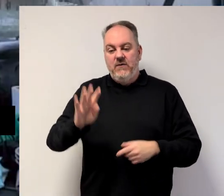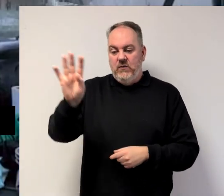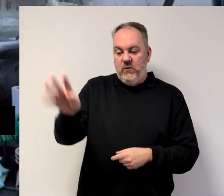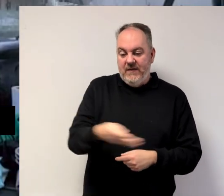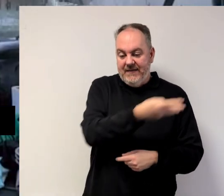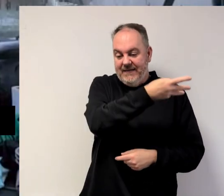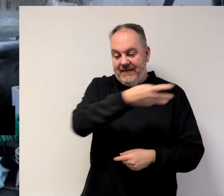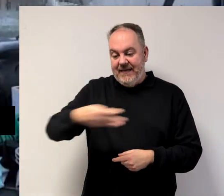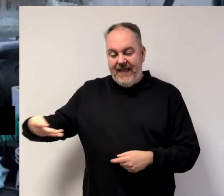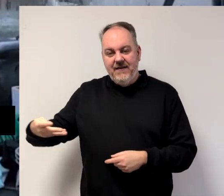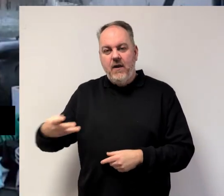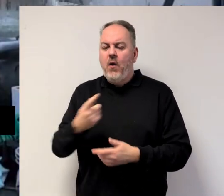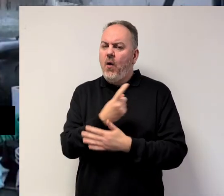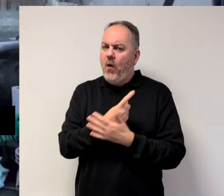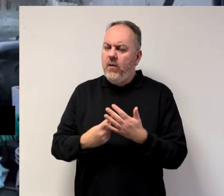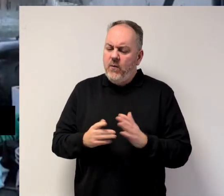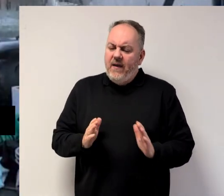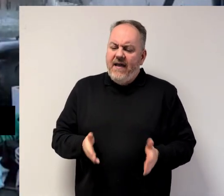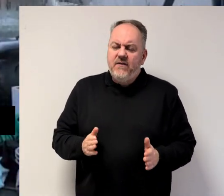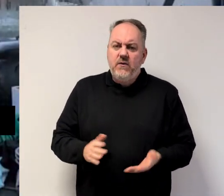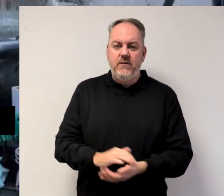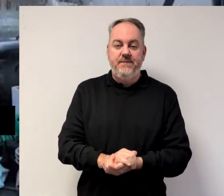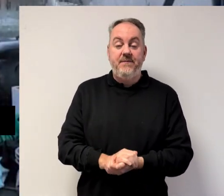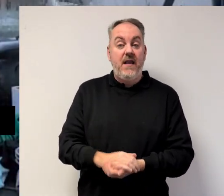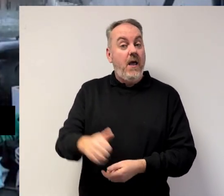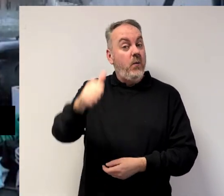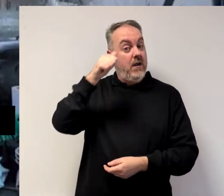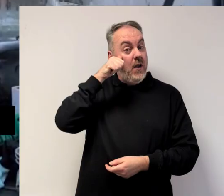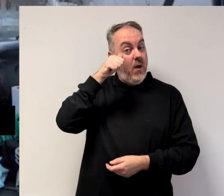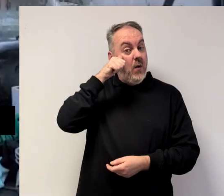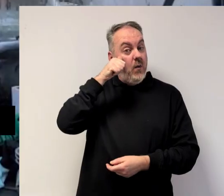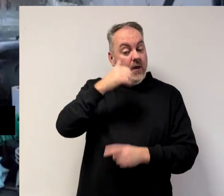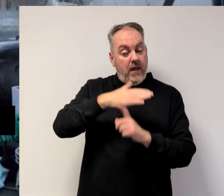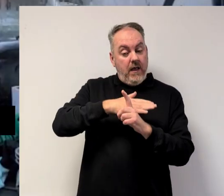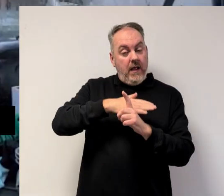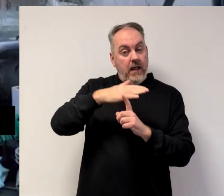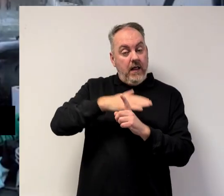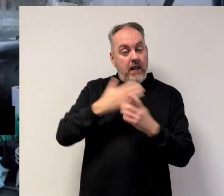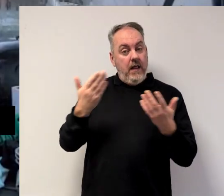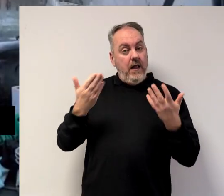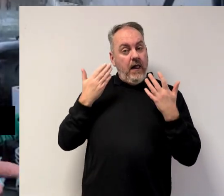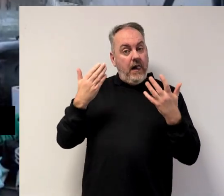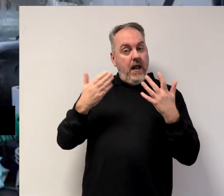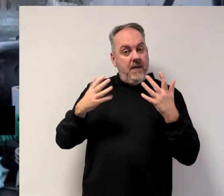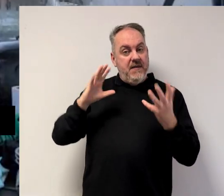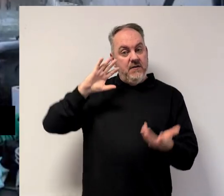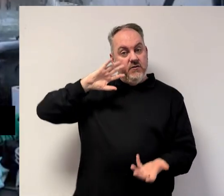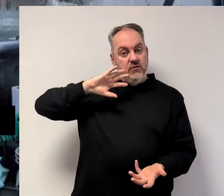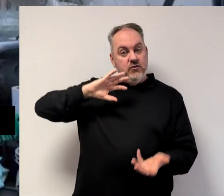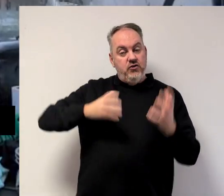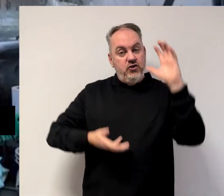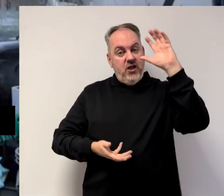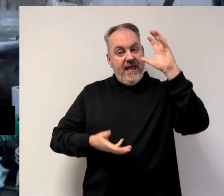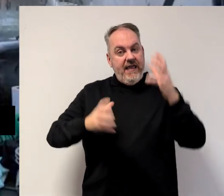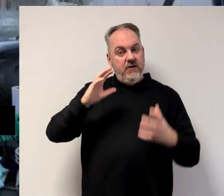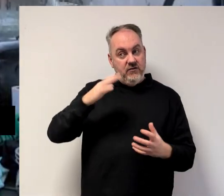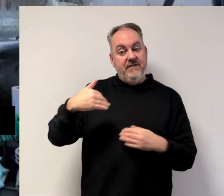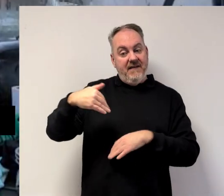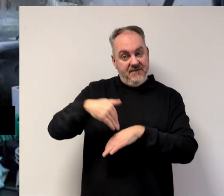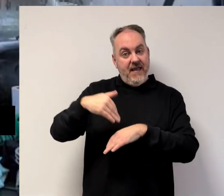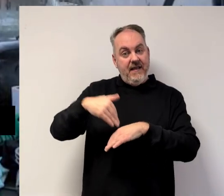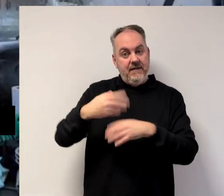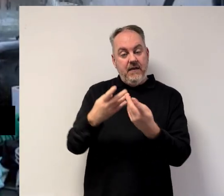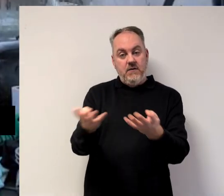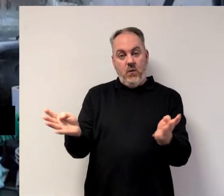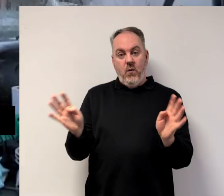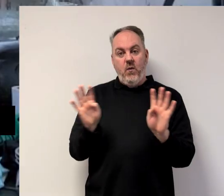Climate change, that's on top of us. So if we select and save our seeds,